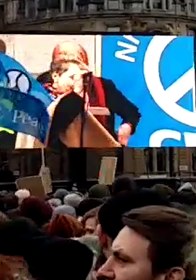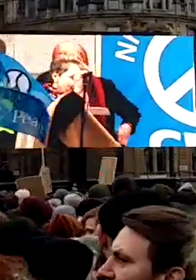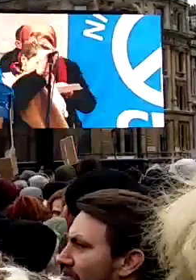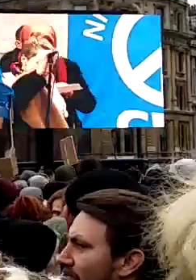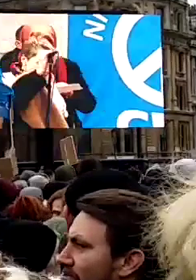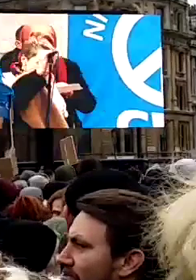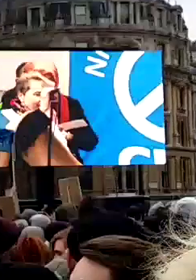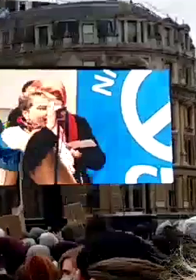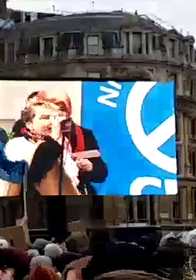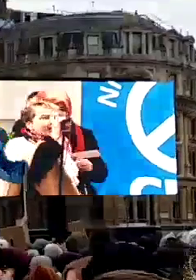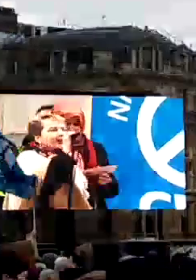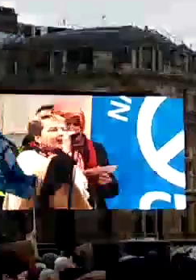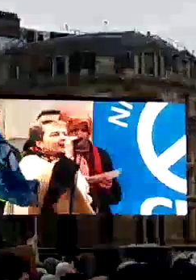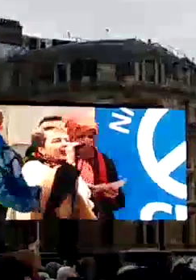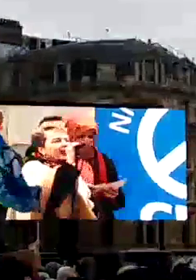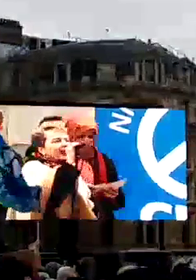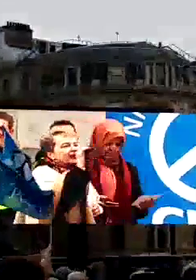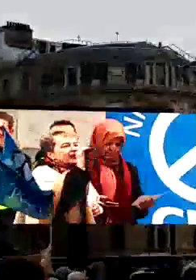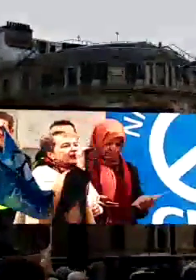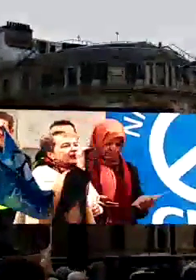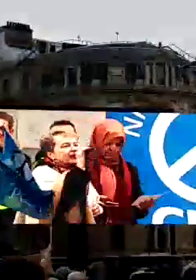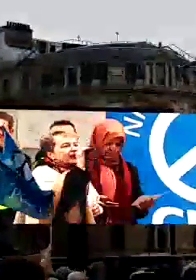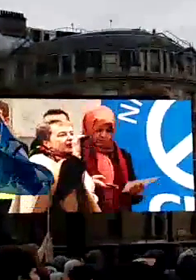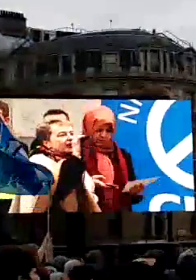Okay, guys, keep tweeting this and sending this out.